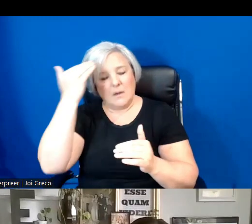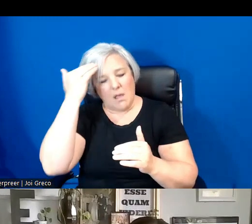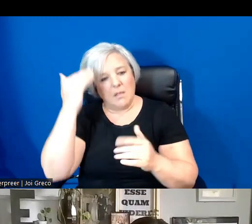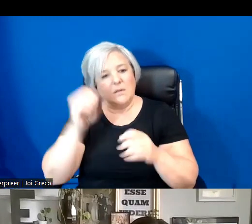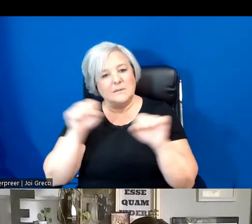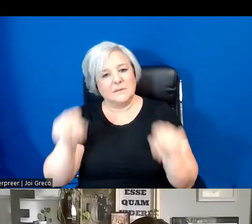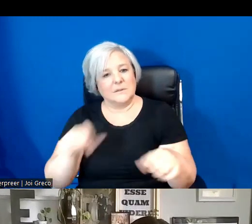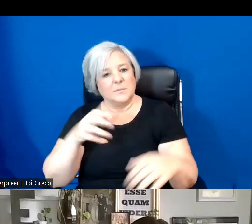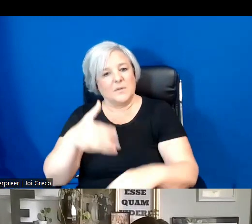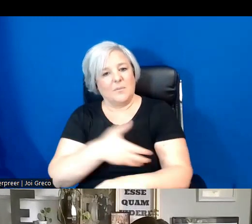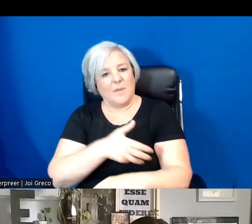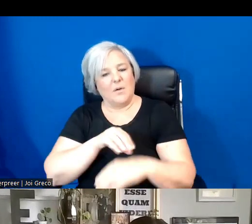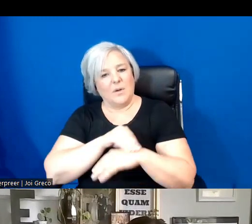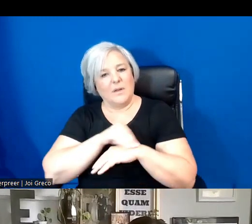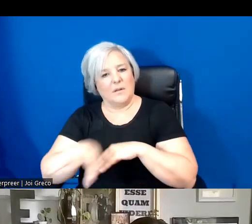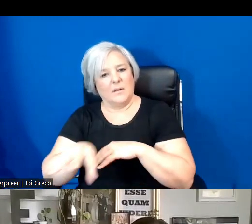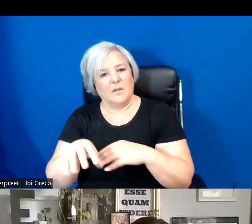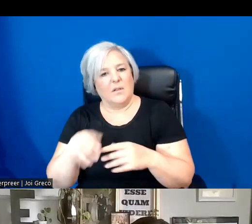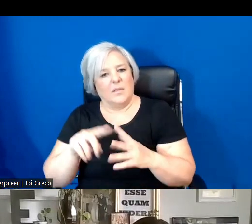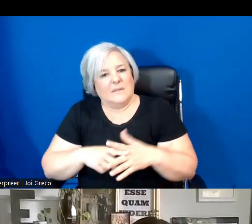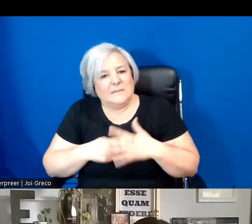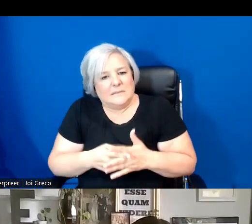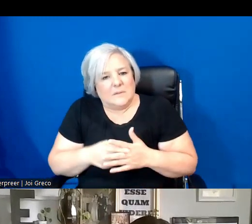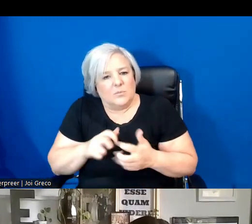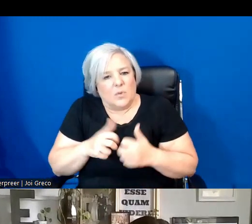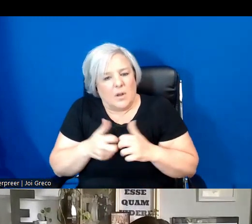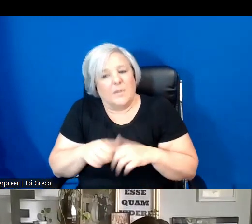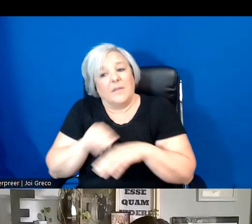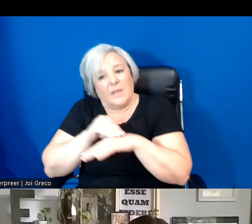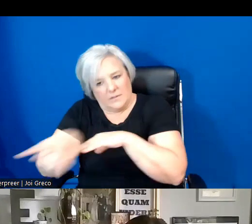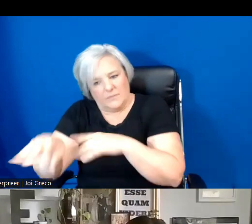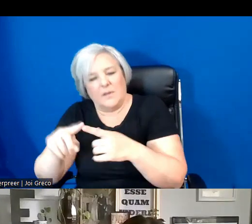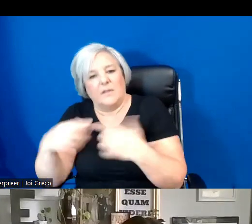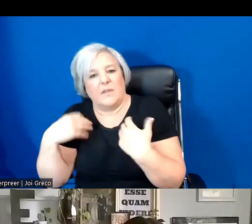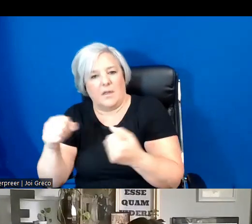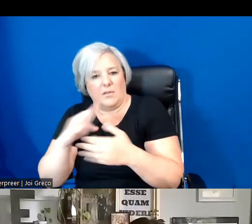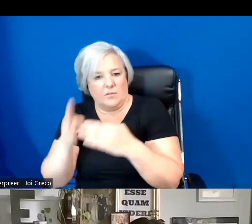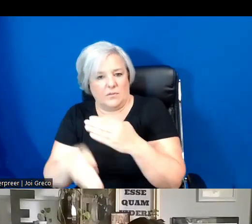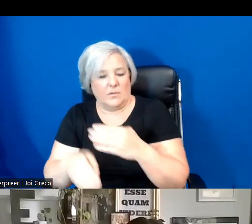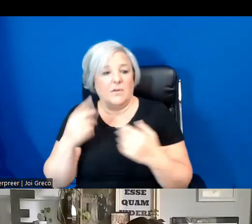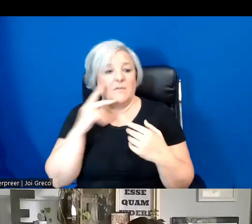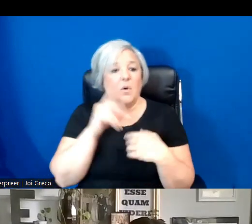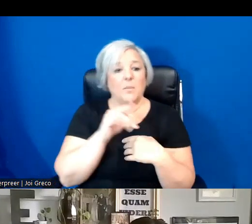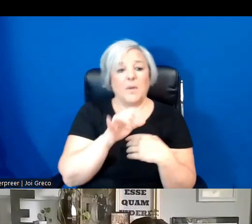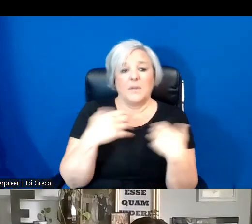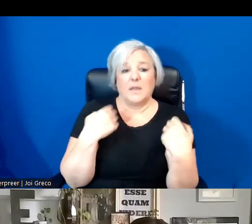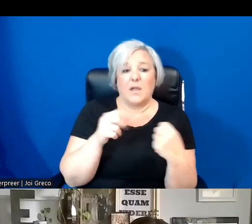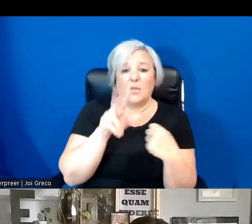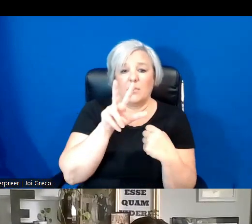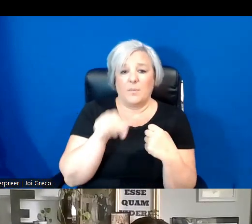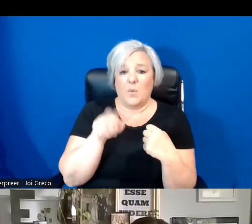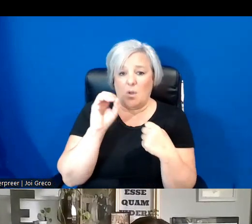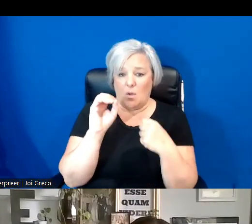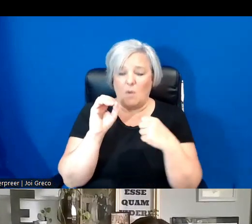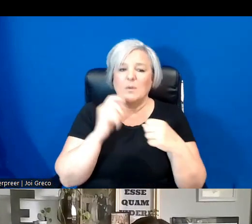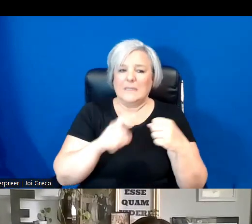power impact our root causes, which then impact our health outcomes. With public health 3.0, it means that we have to